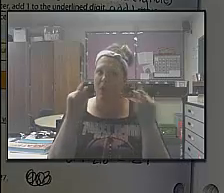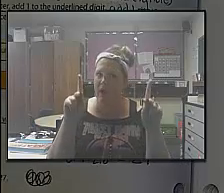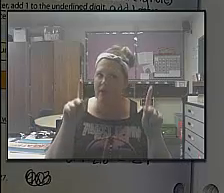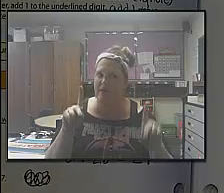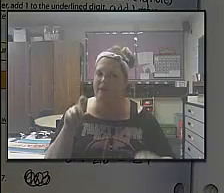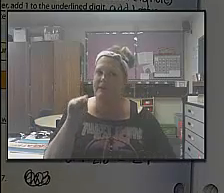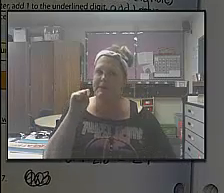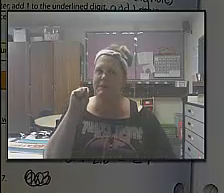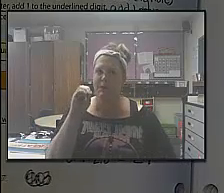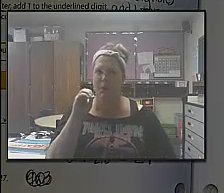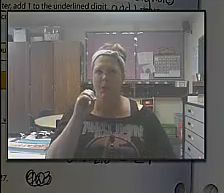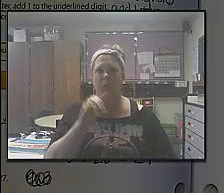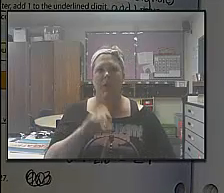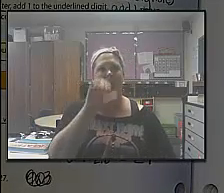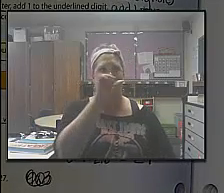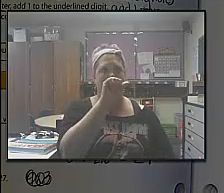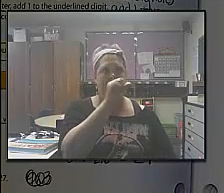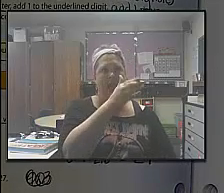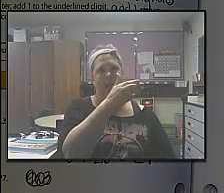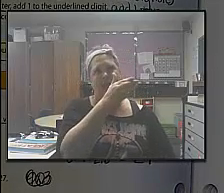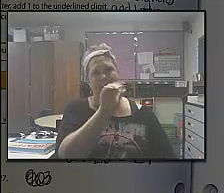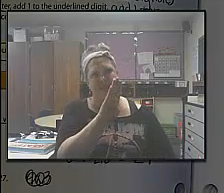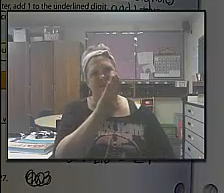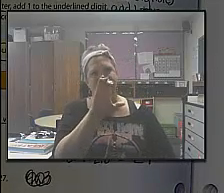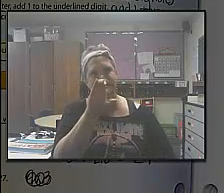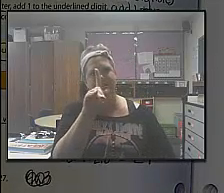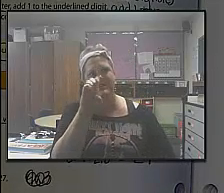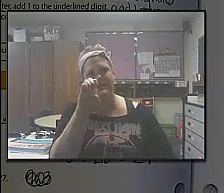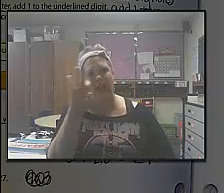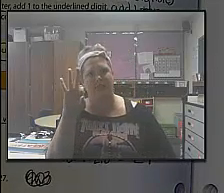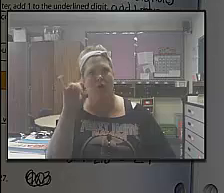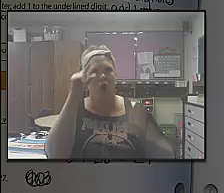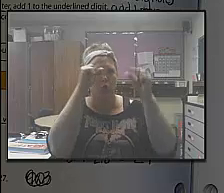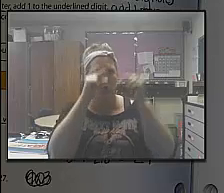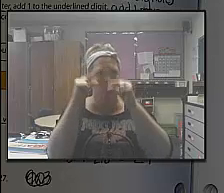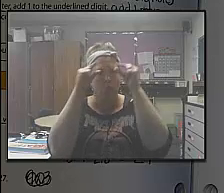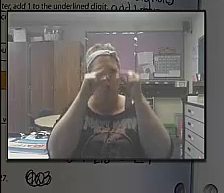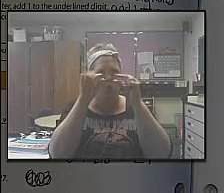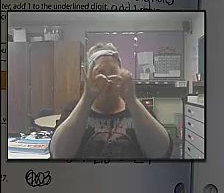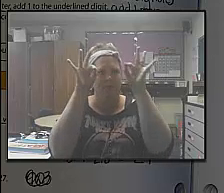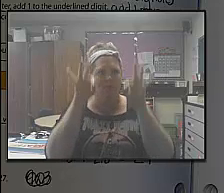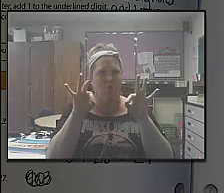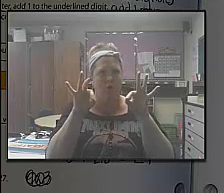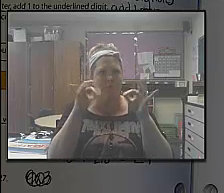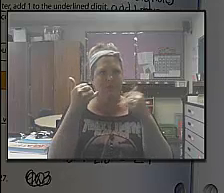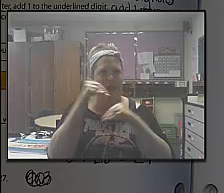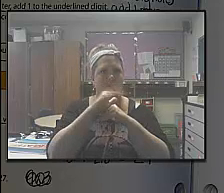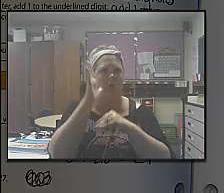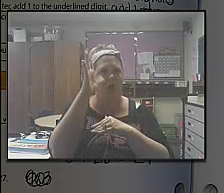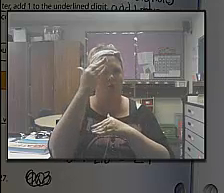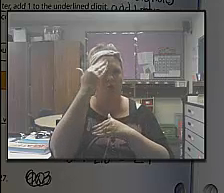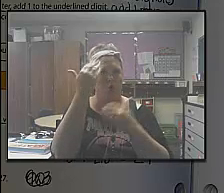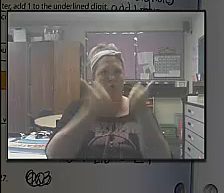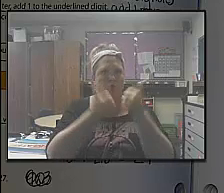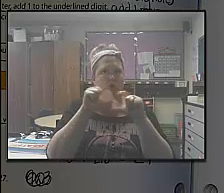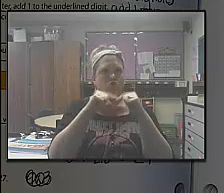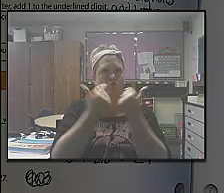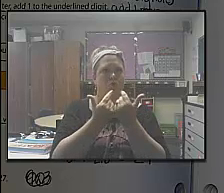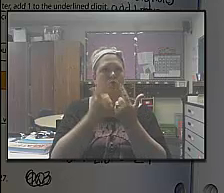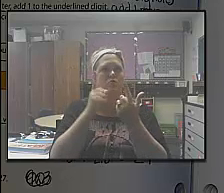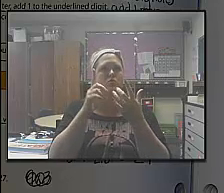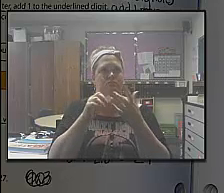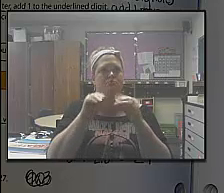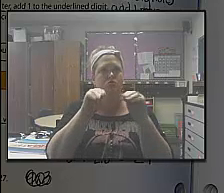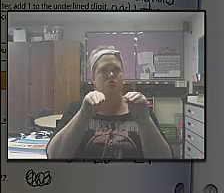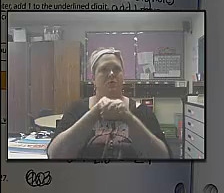They got 3.403 on a Google form. 403 tonight. So I'll know what group to put you in. Is this right? I'm not a big fan